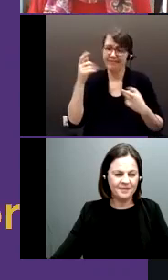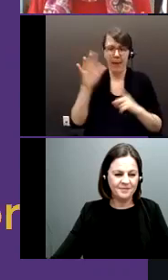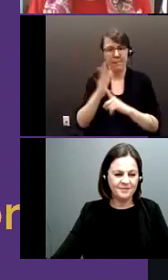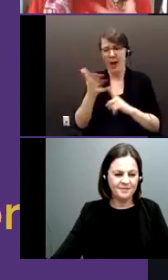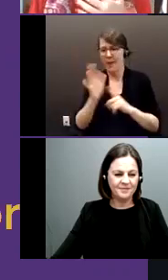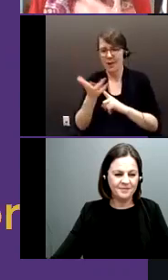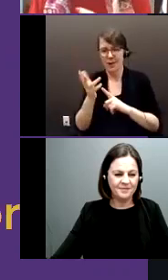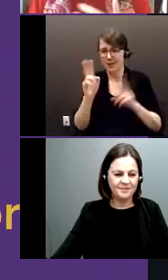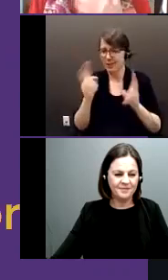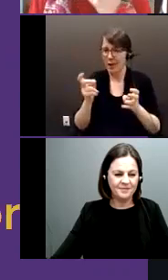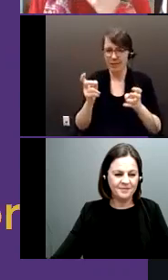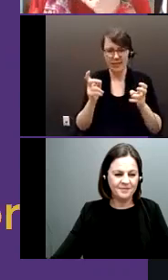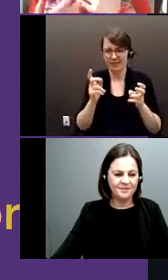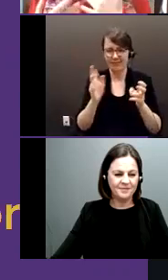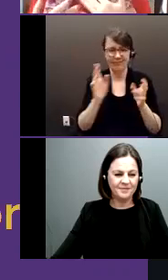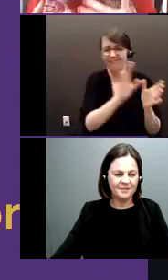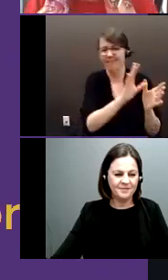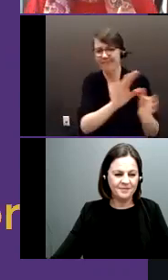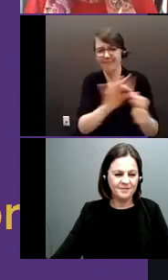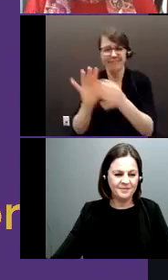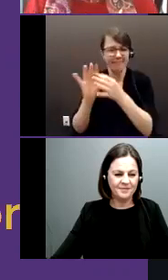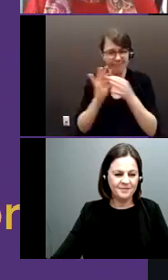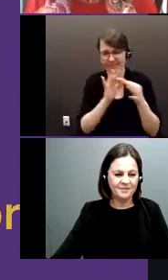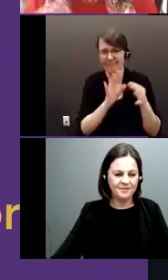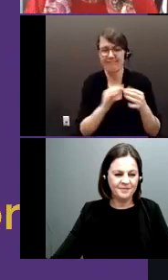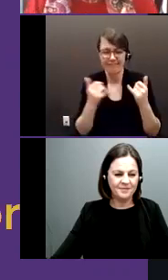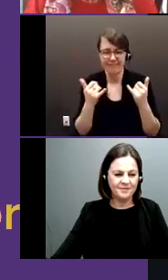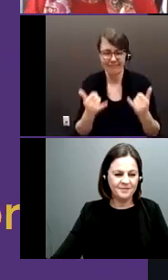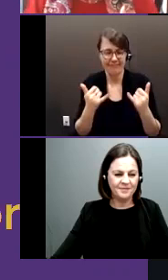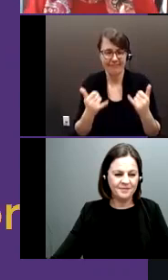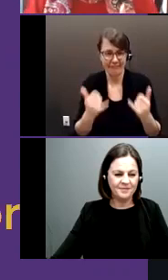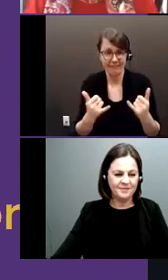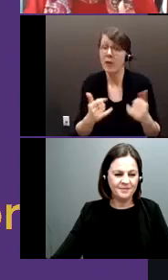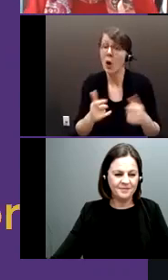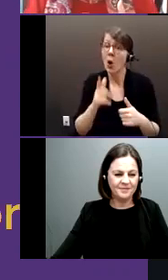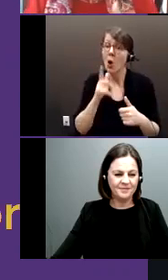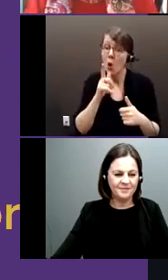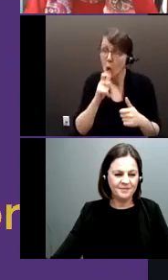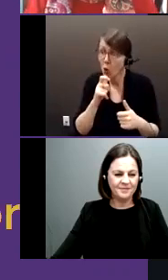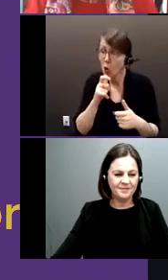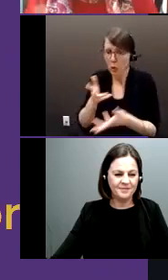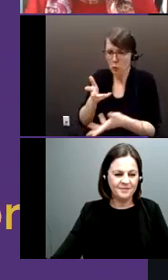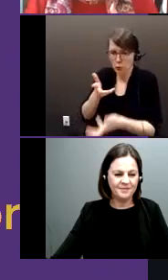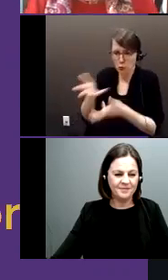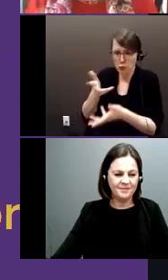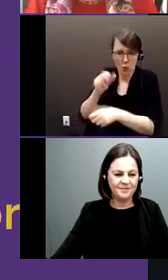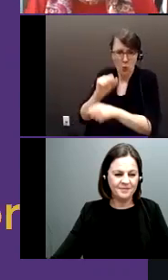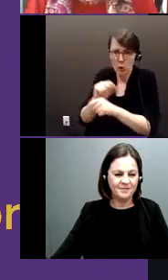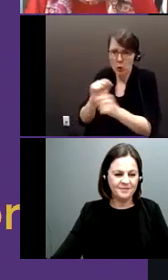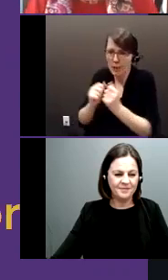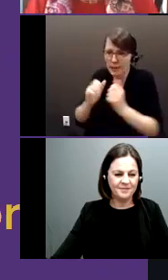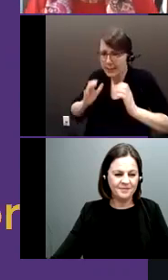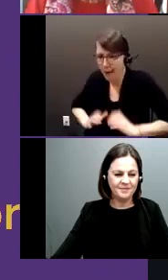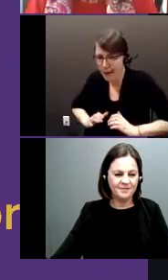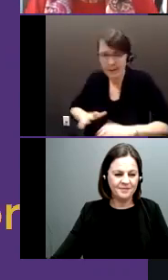today. And I think that those of us who are doing direct service, who are providing therapy,